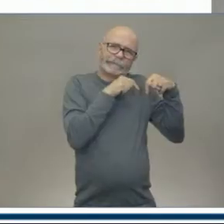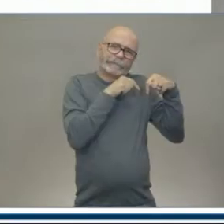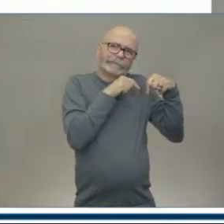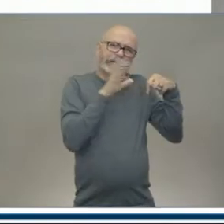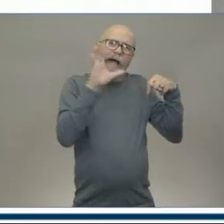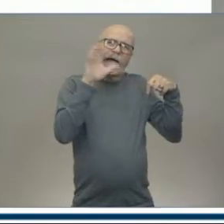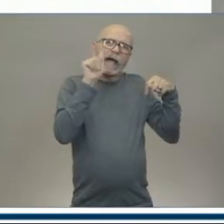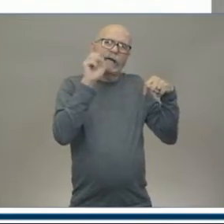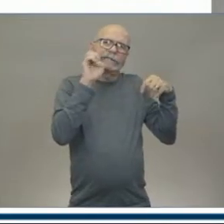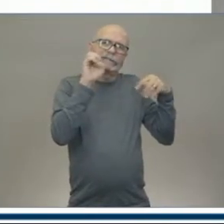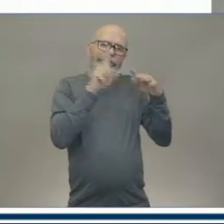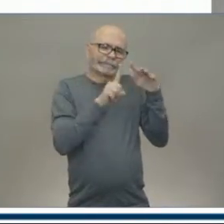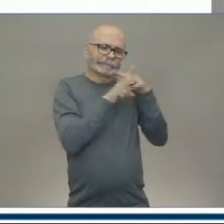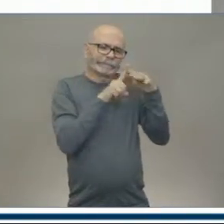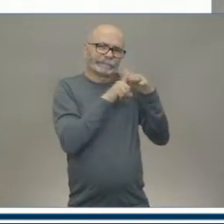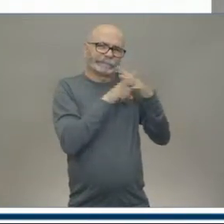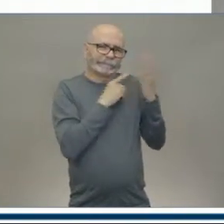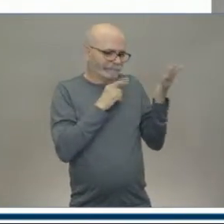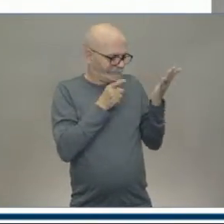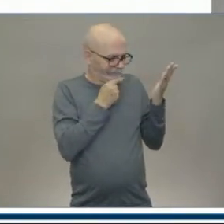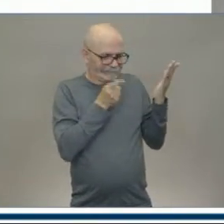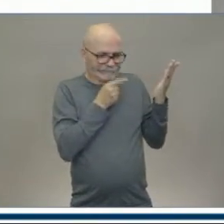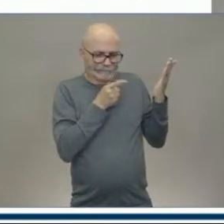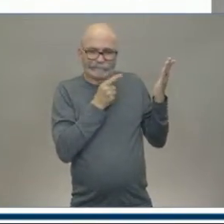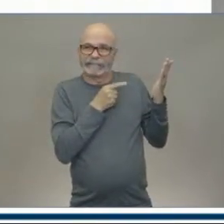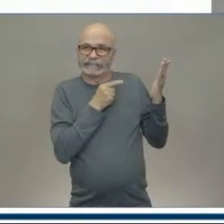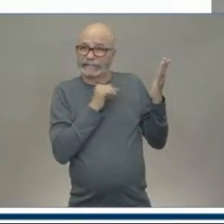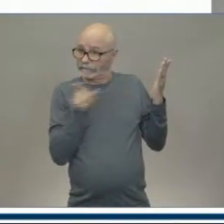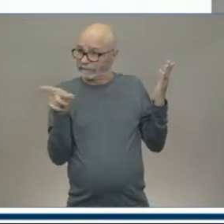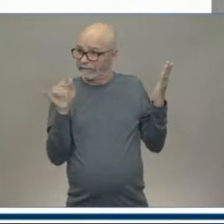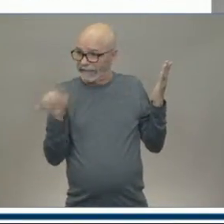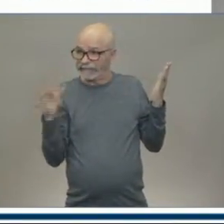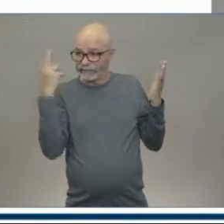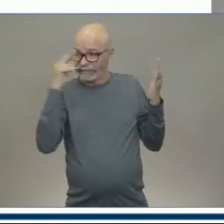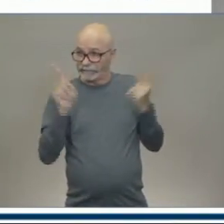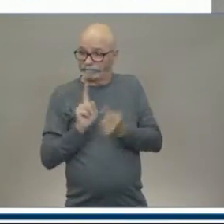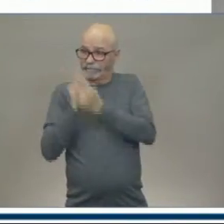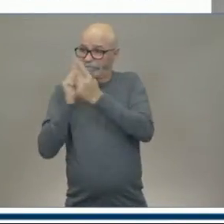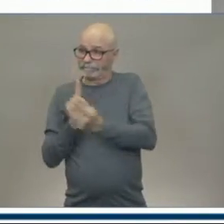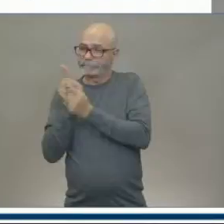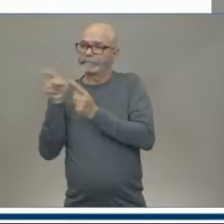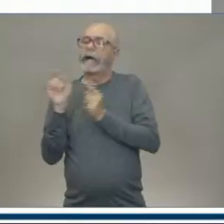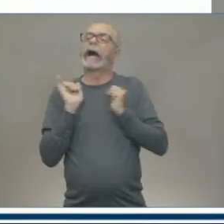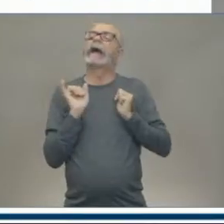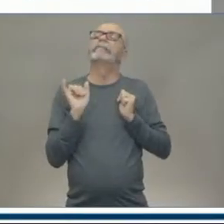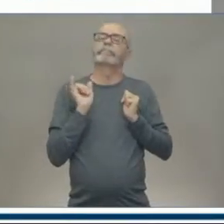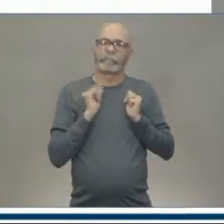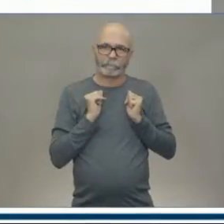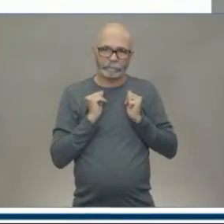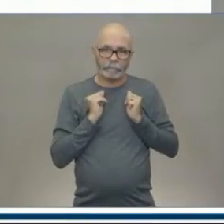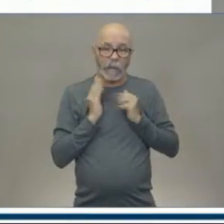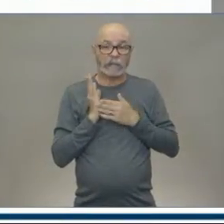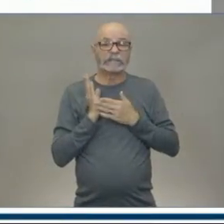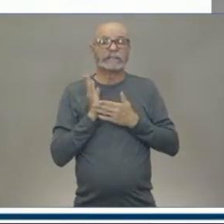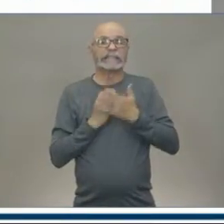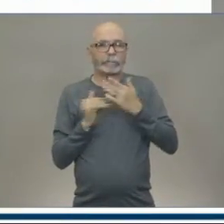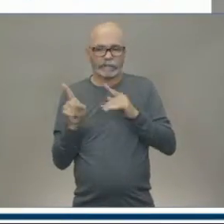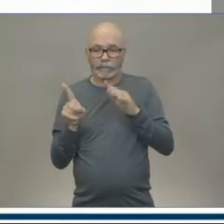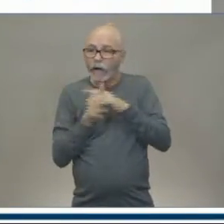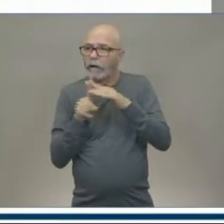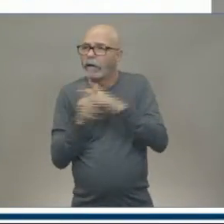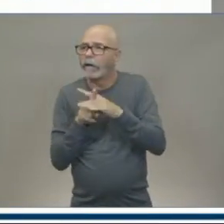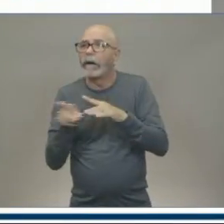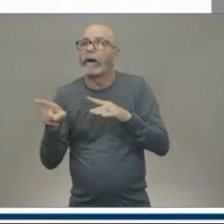cases directly linked to some of these community exposure sites. Having said that, we have a number of cases now that we don't know where they've been